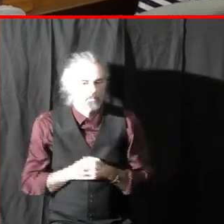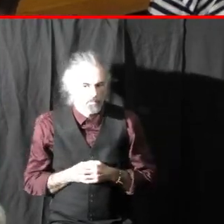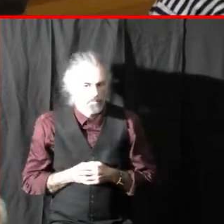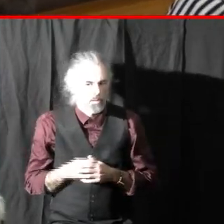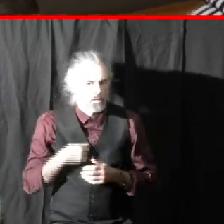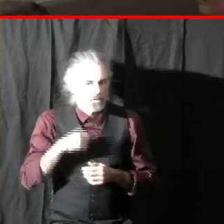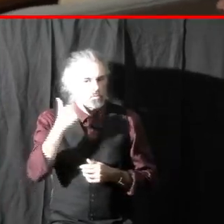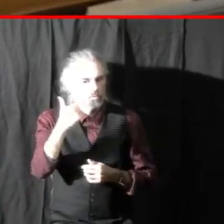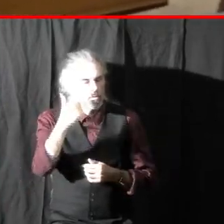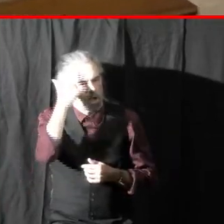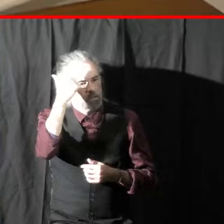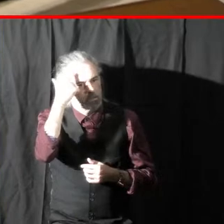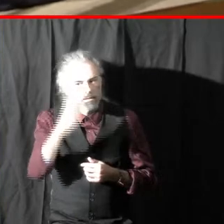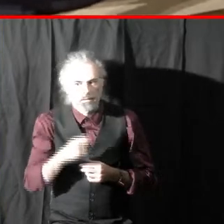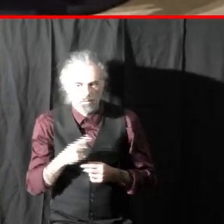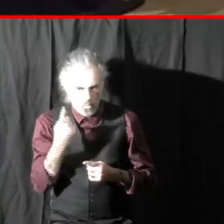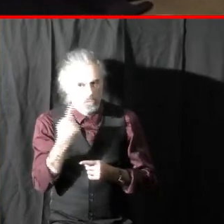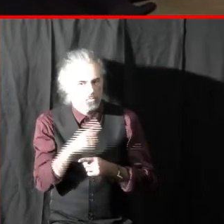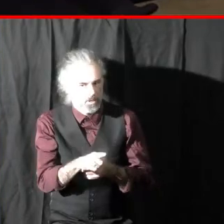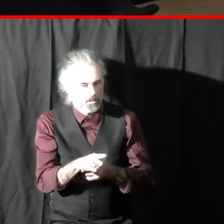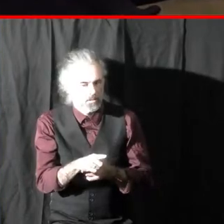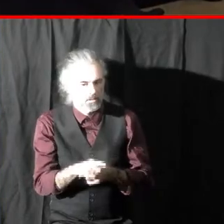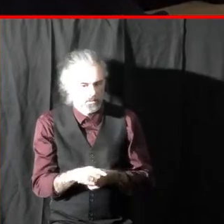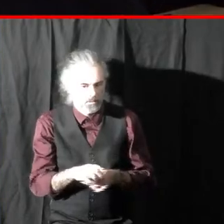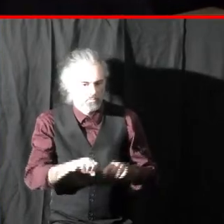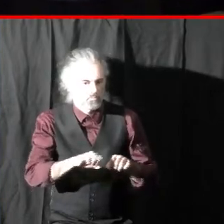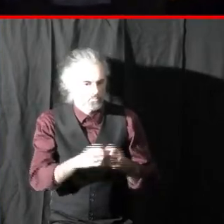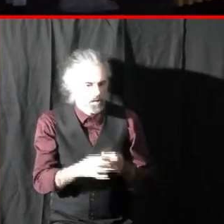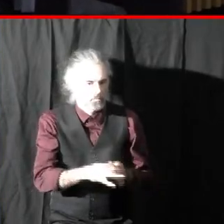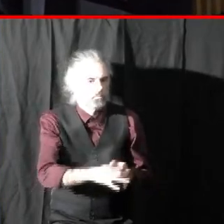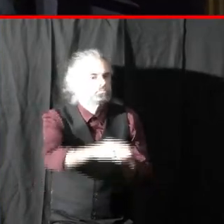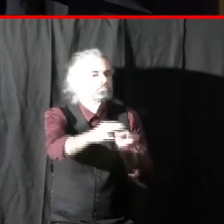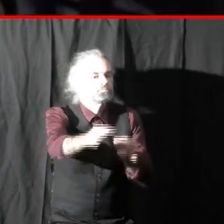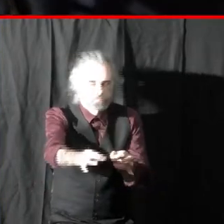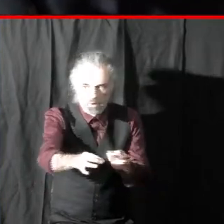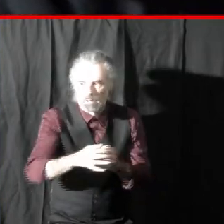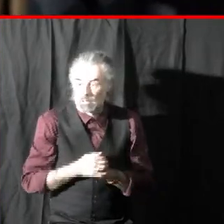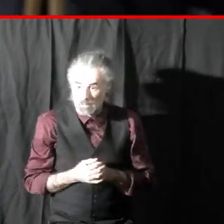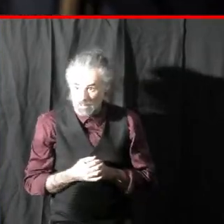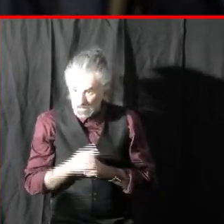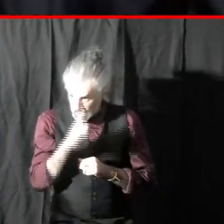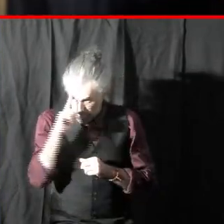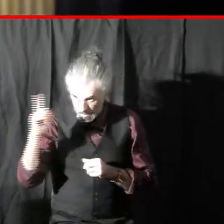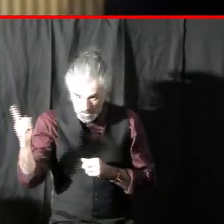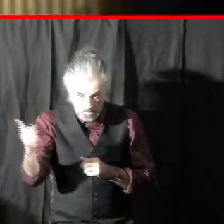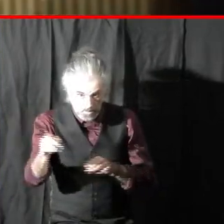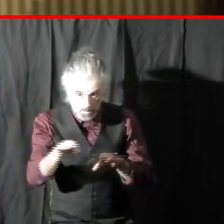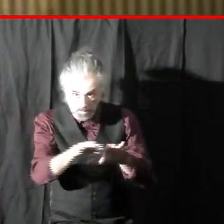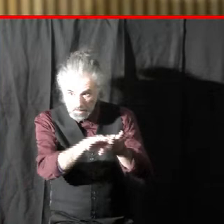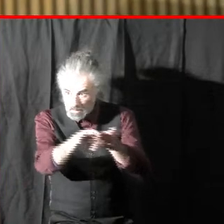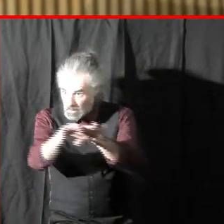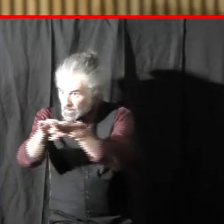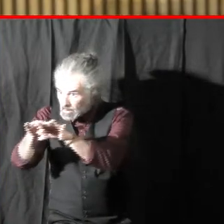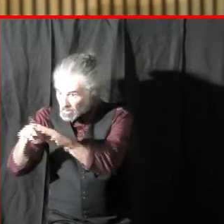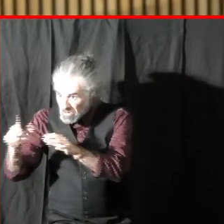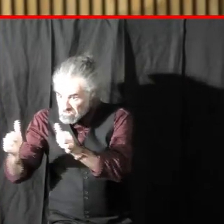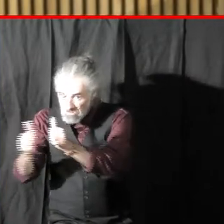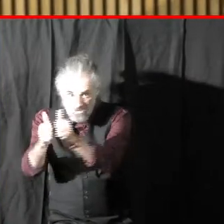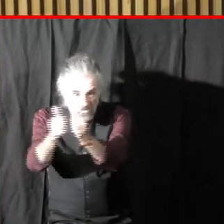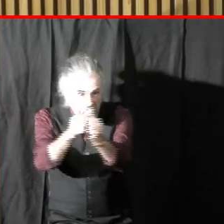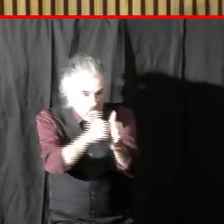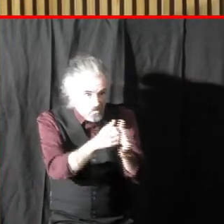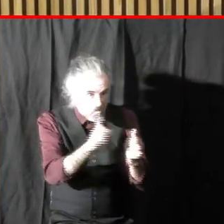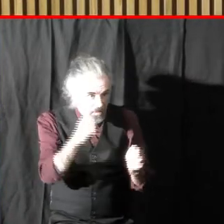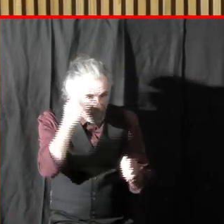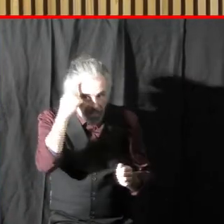solution would be a week. We take a break for a week. Is that a consent? We're getting nods. We don't agree. What do we need